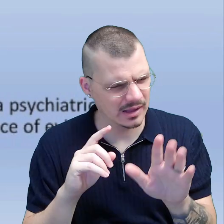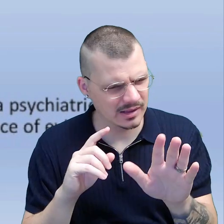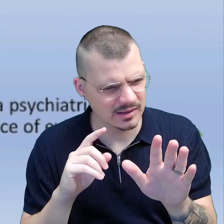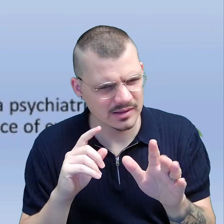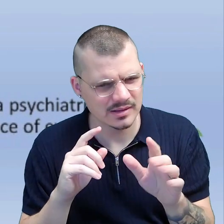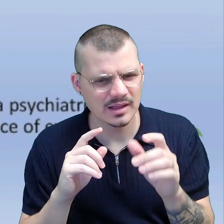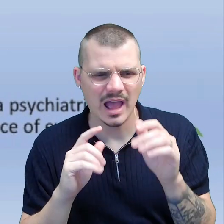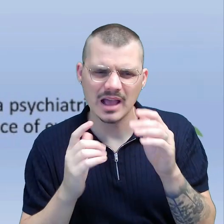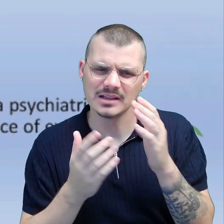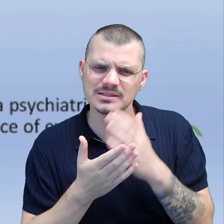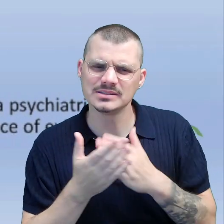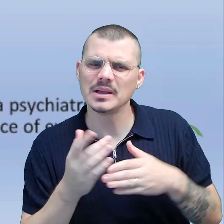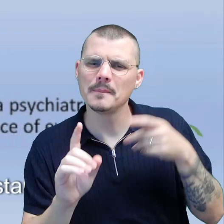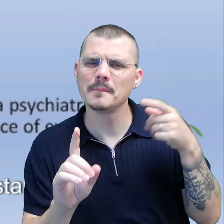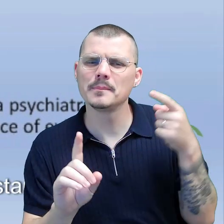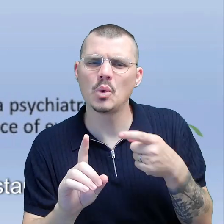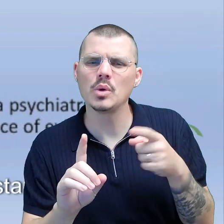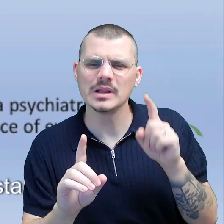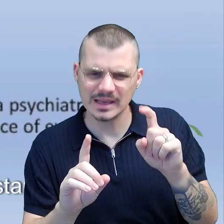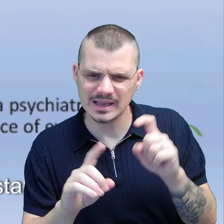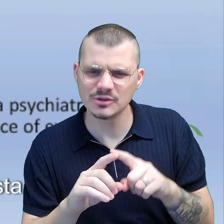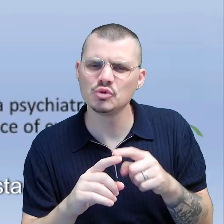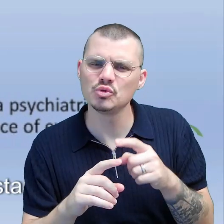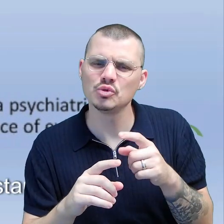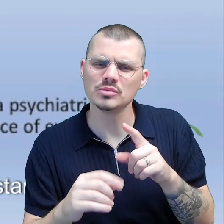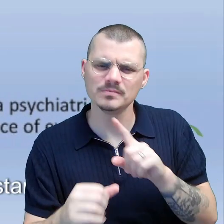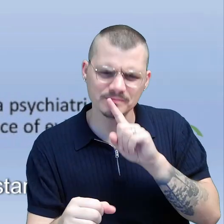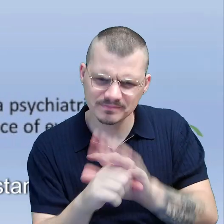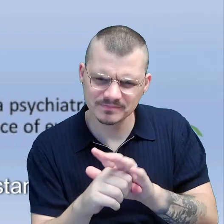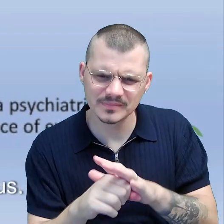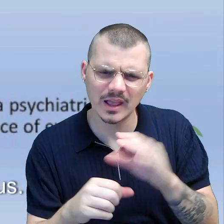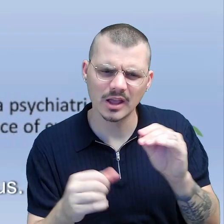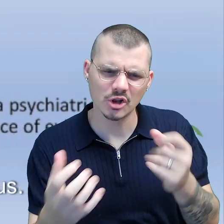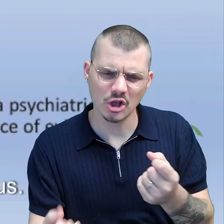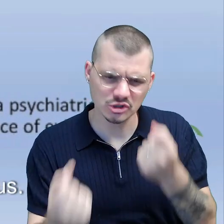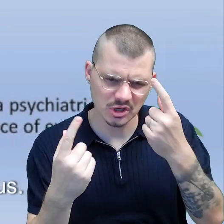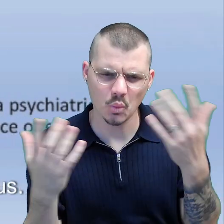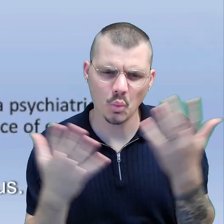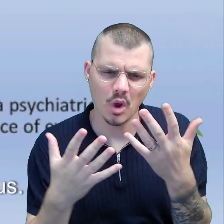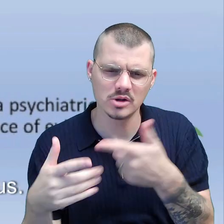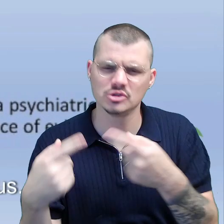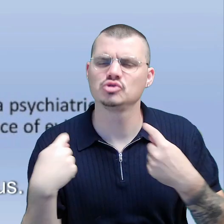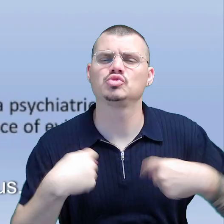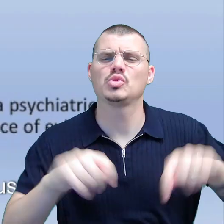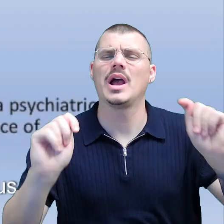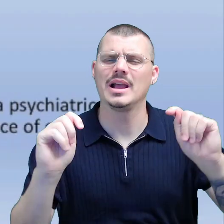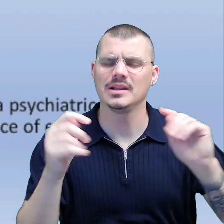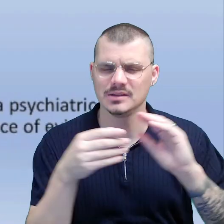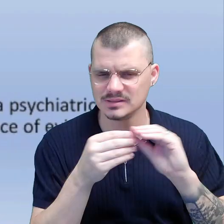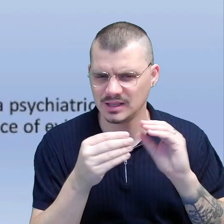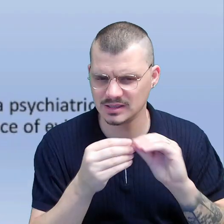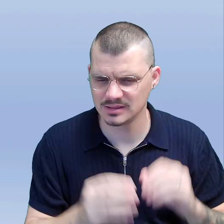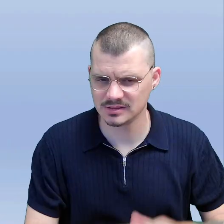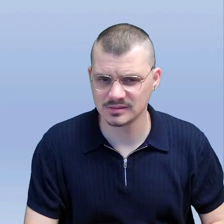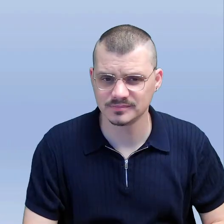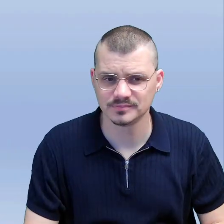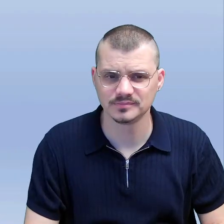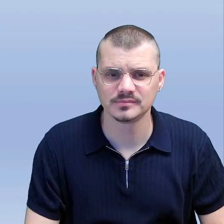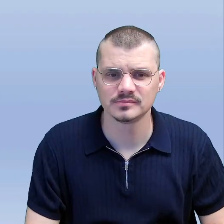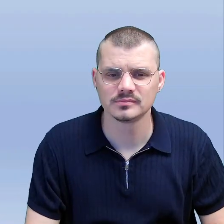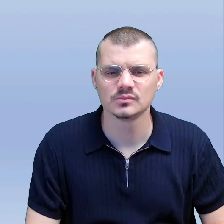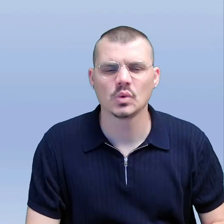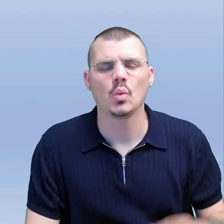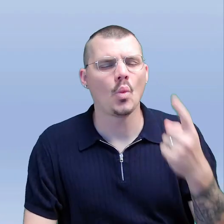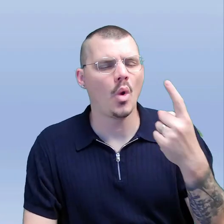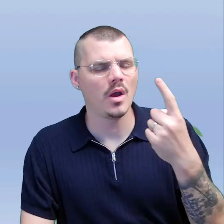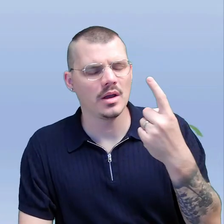However, we still at some point do need to make a commitment to understand what people are trying to tell us. One